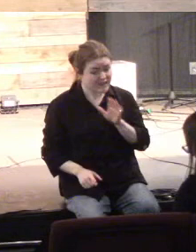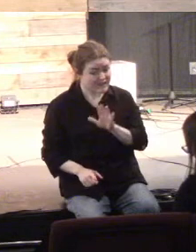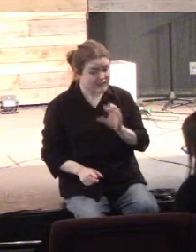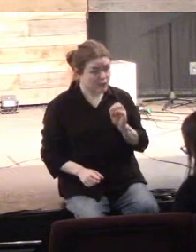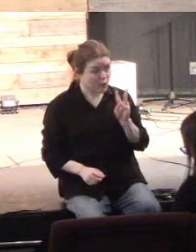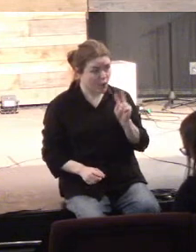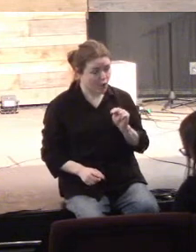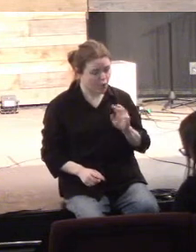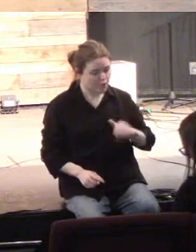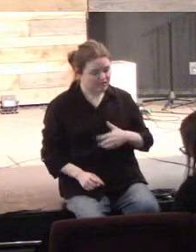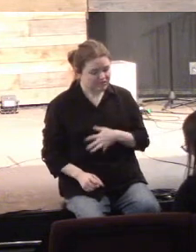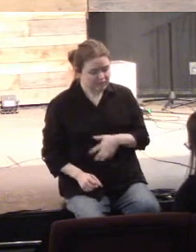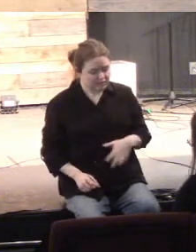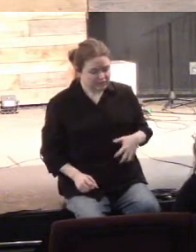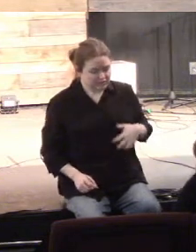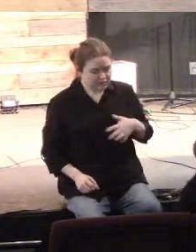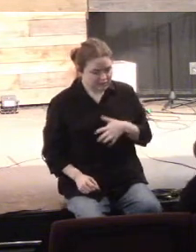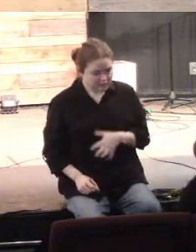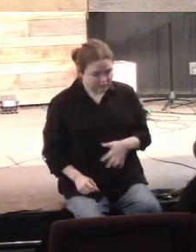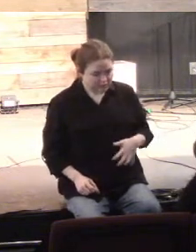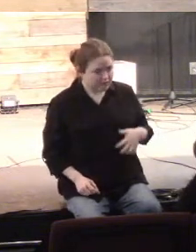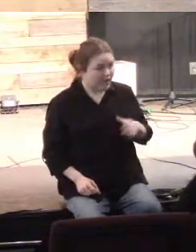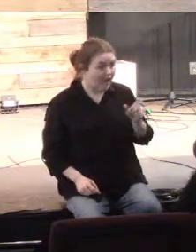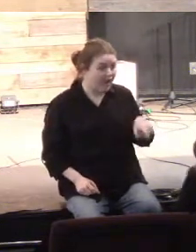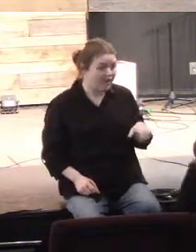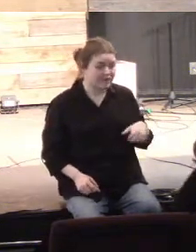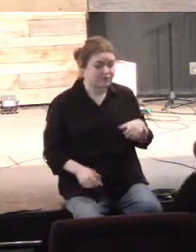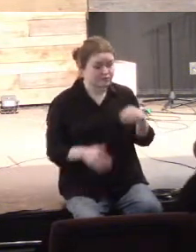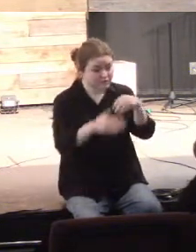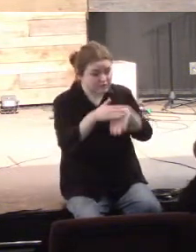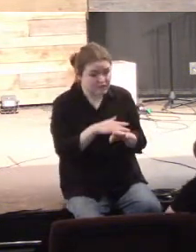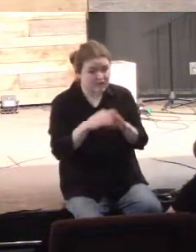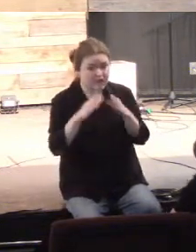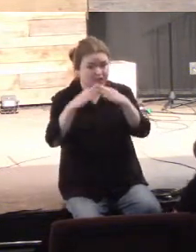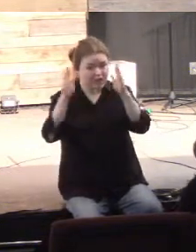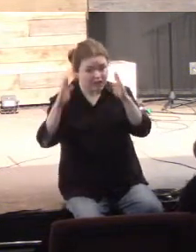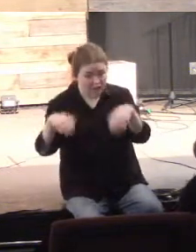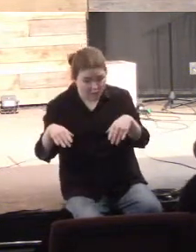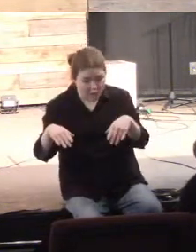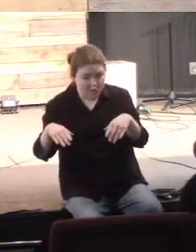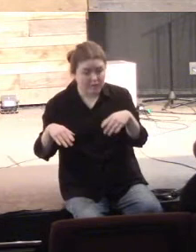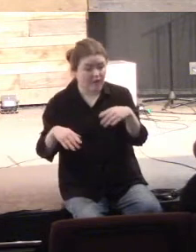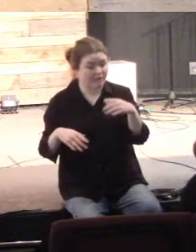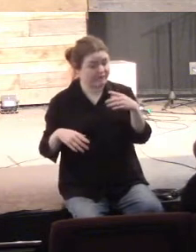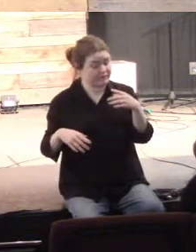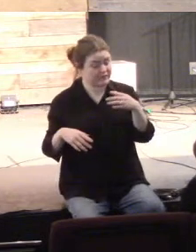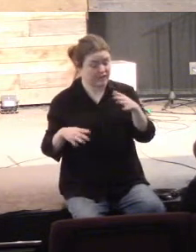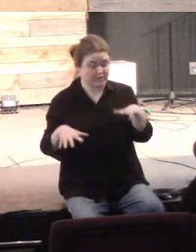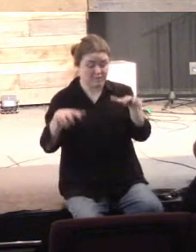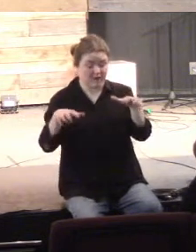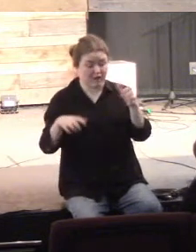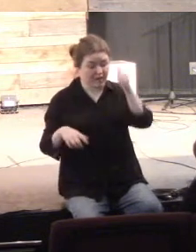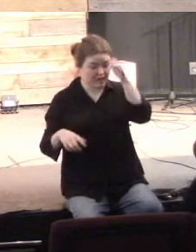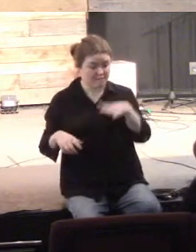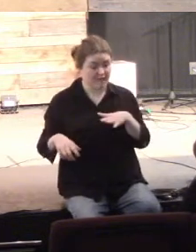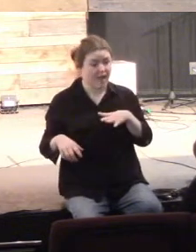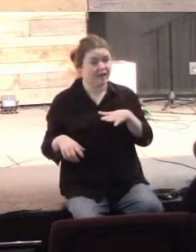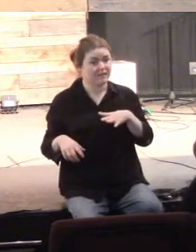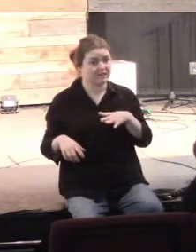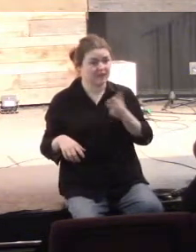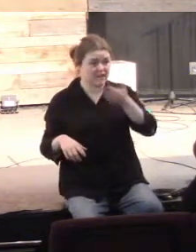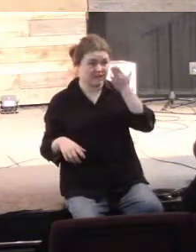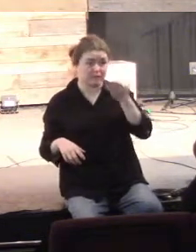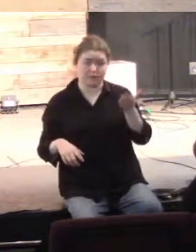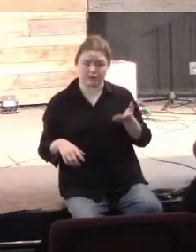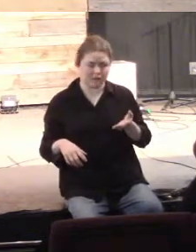disgust. He has to go in, be in the home of a paralyzed man. And it probably didn't